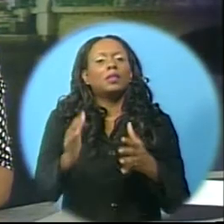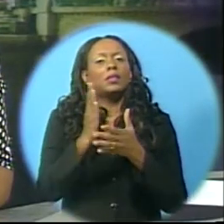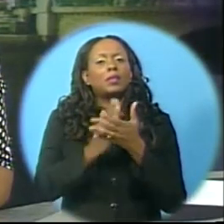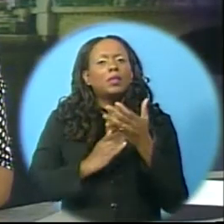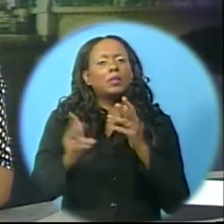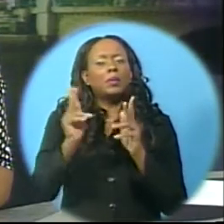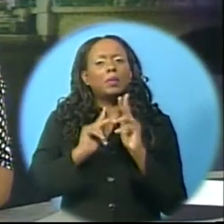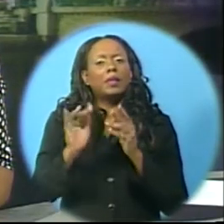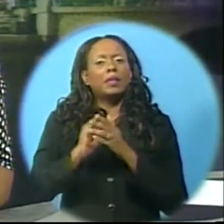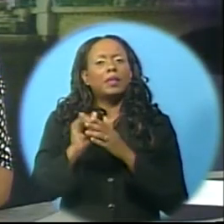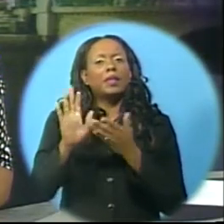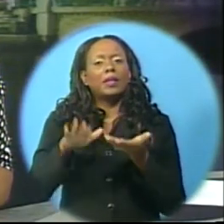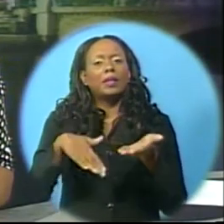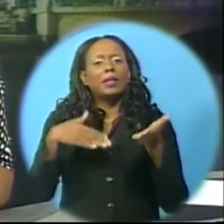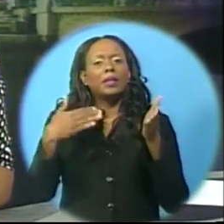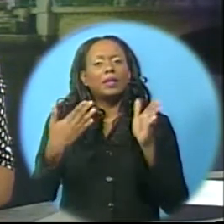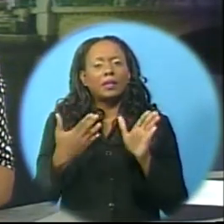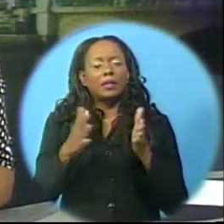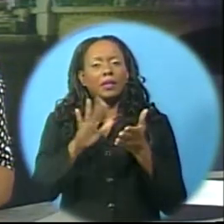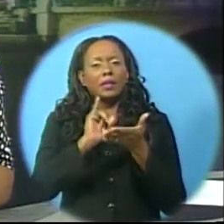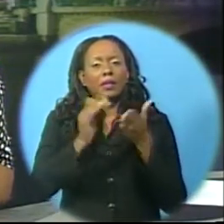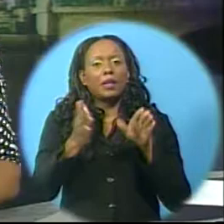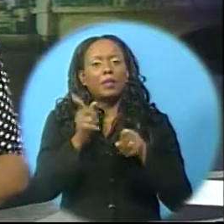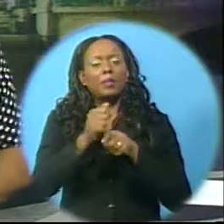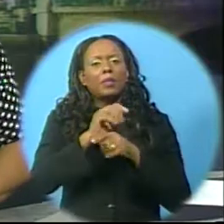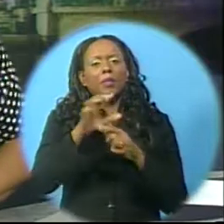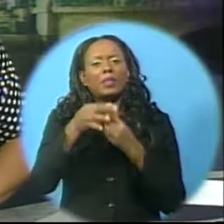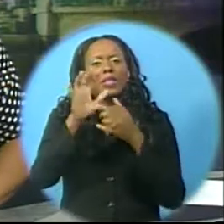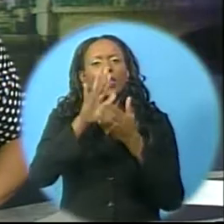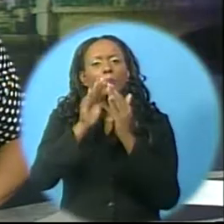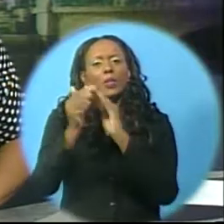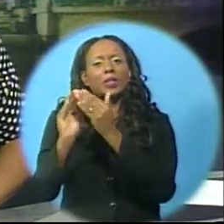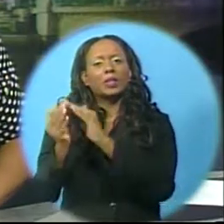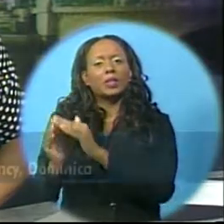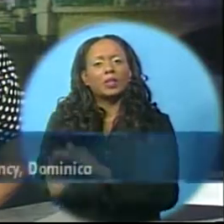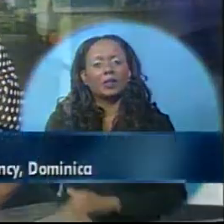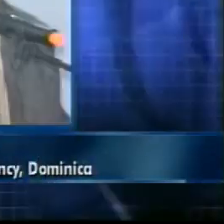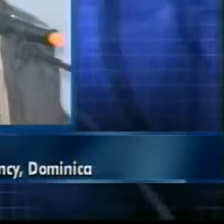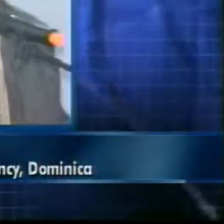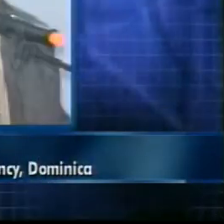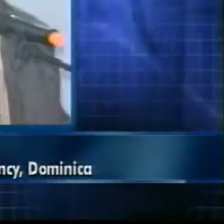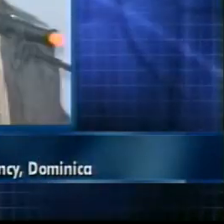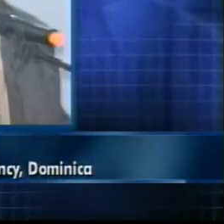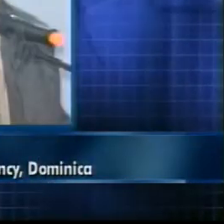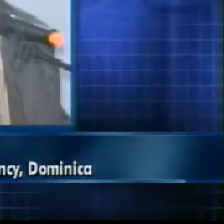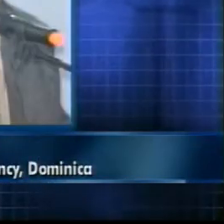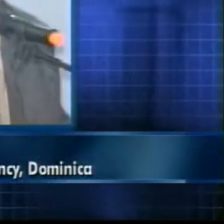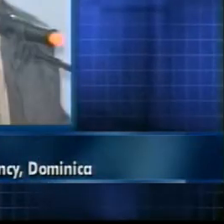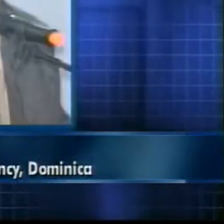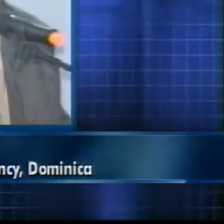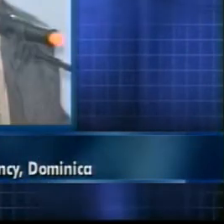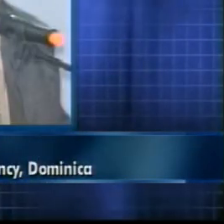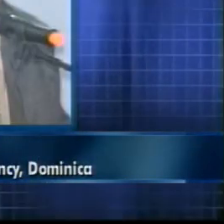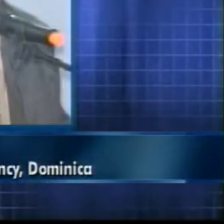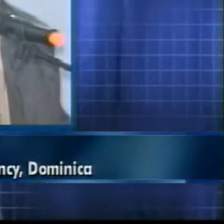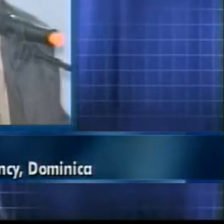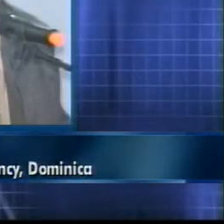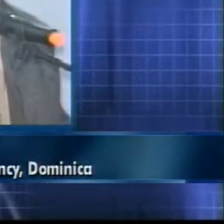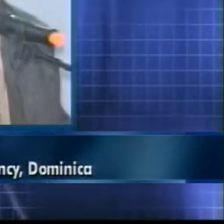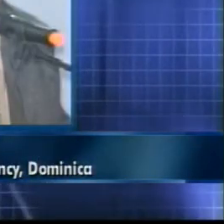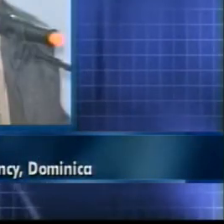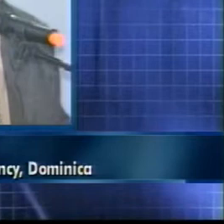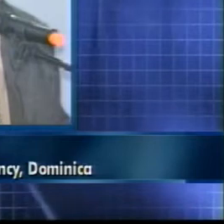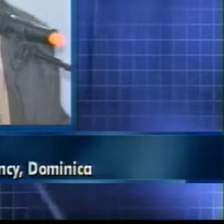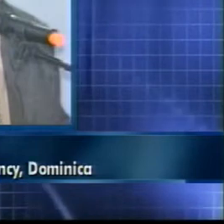Hope community has been particularly hard hit. Presently, the situation is very, very bad. There are 3 bodies at Good